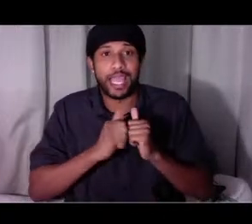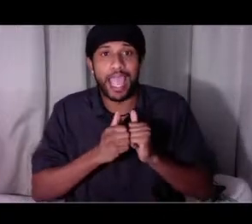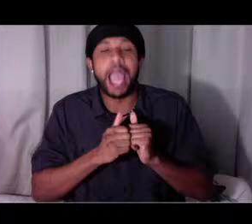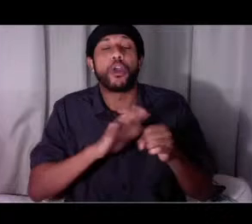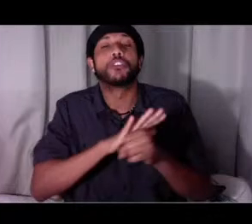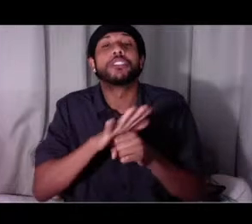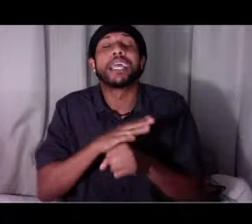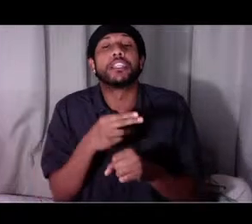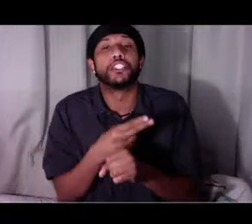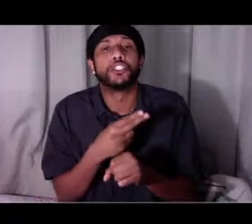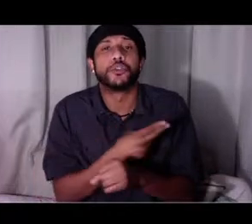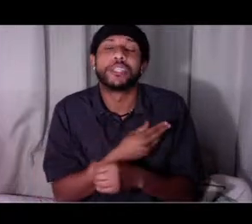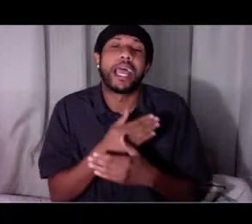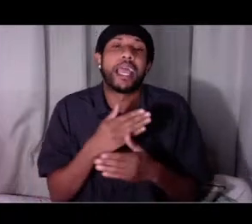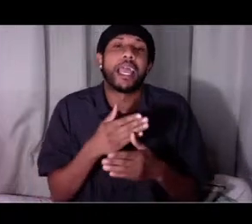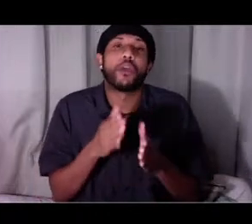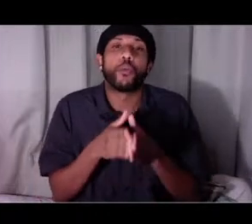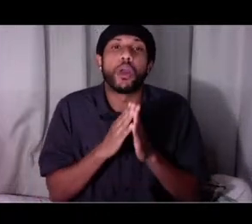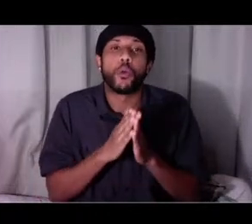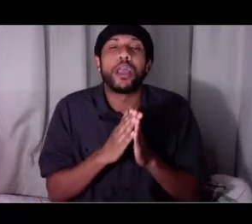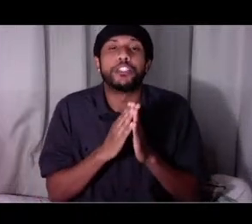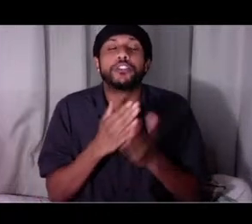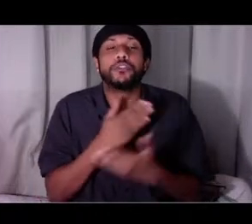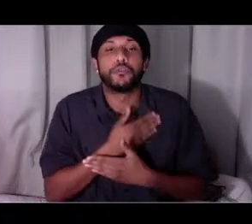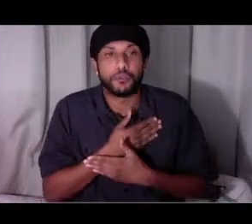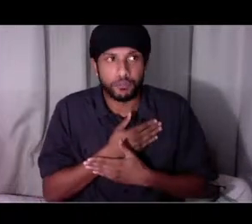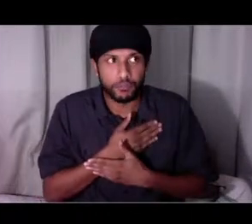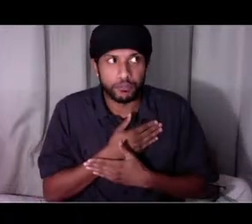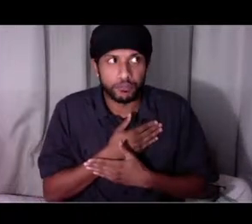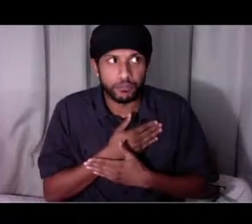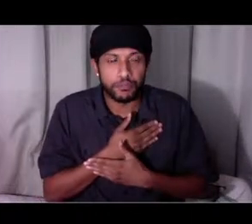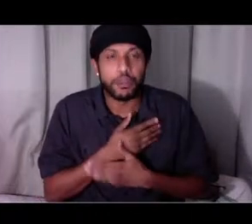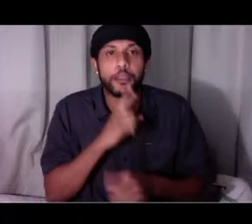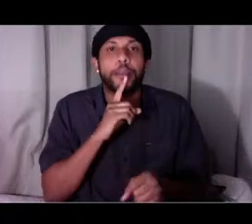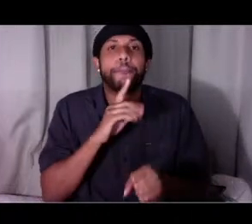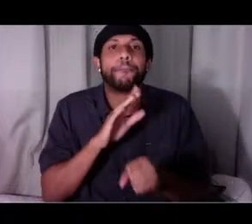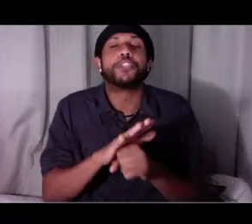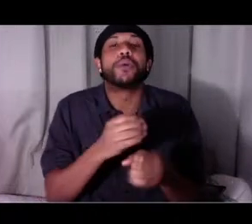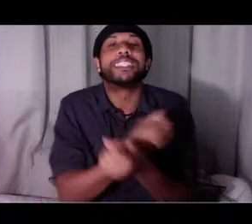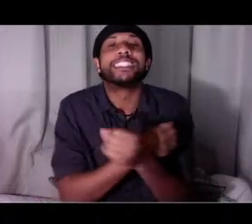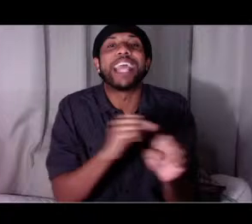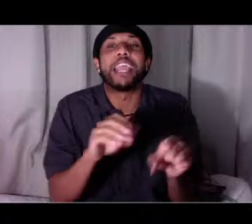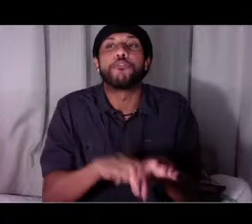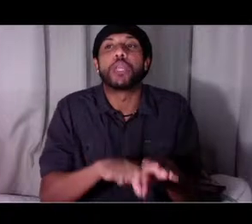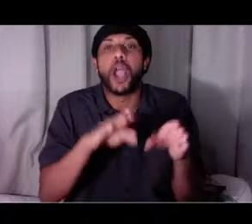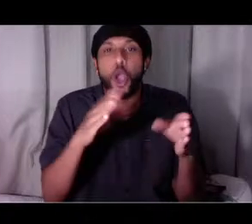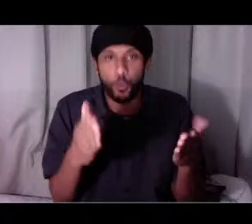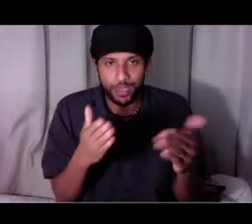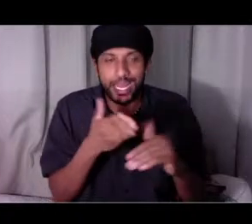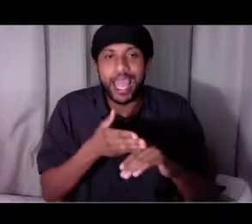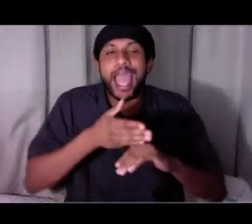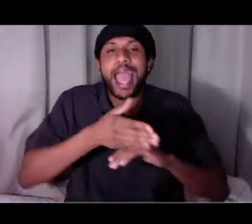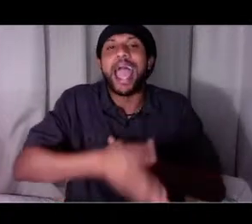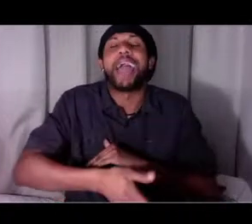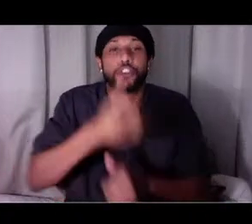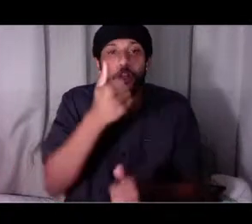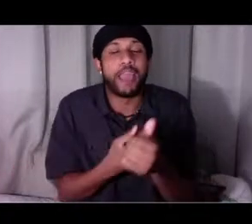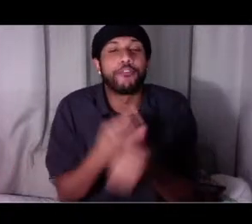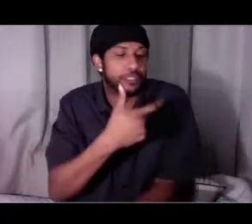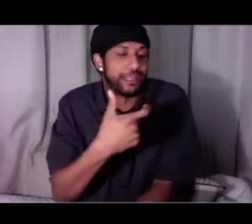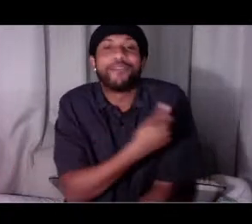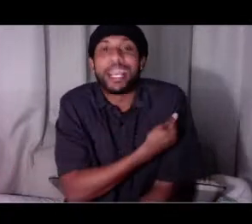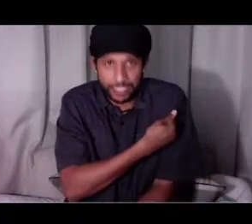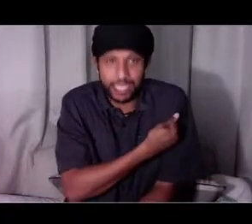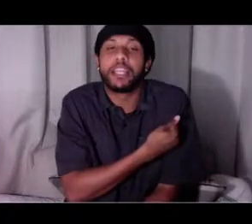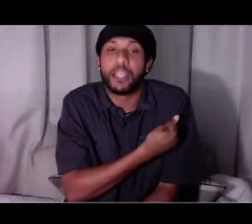therefore I ask that you at least you can do as a board is commit to a safe reopening after employees have been fully vaccin inated